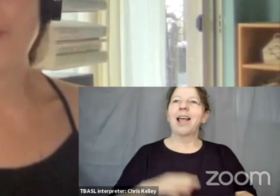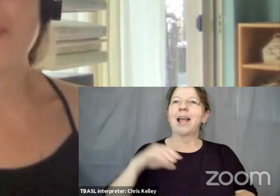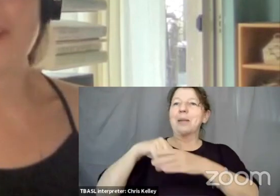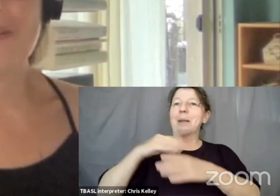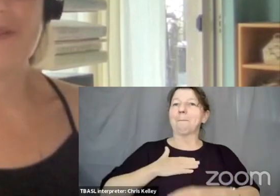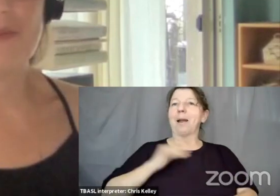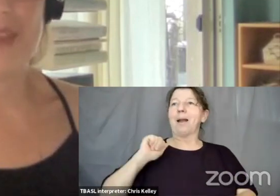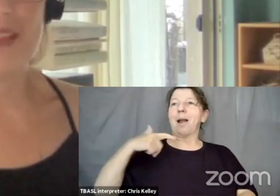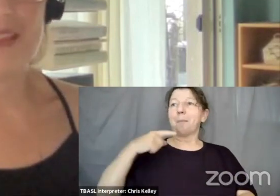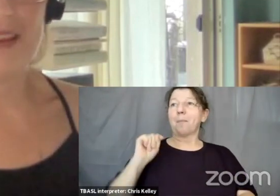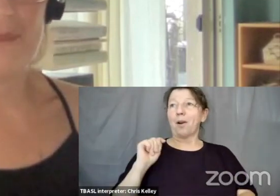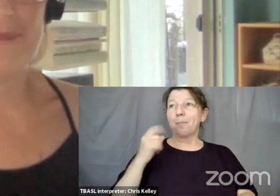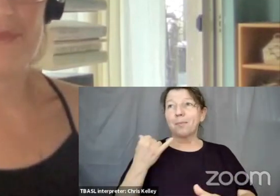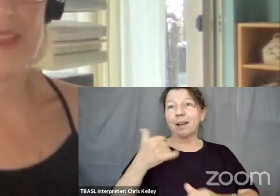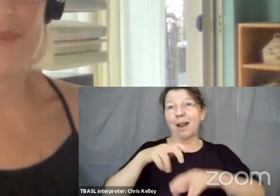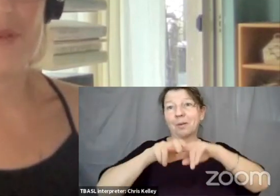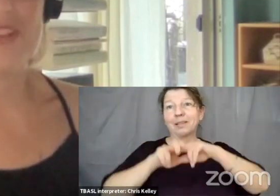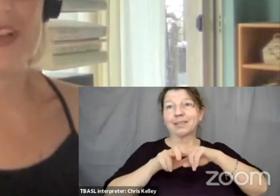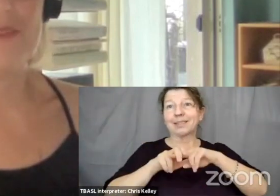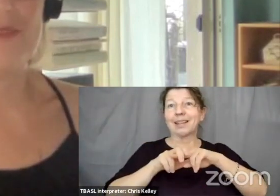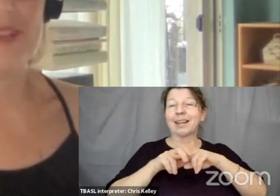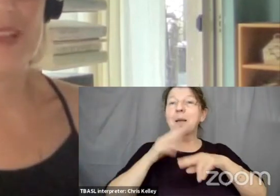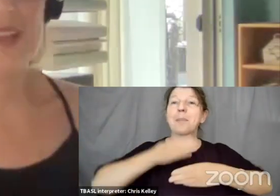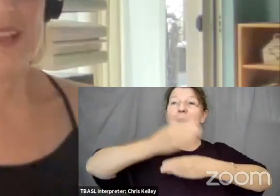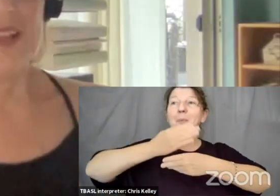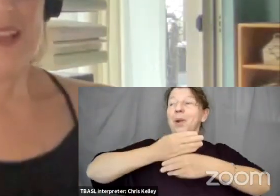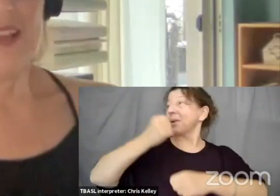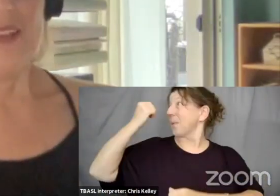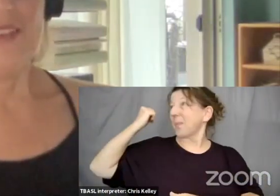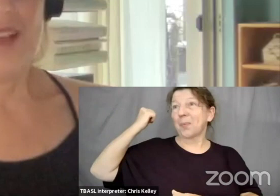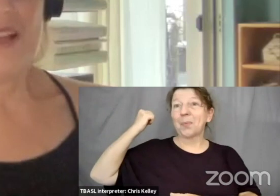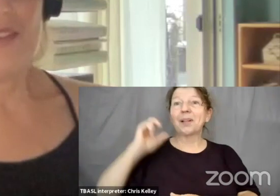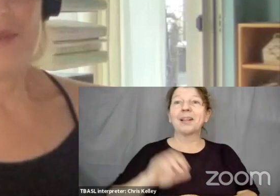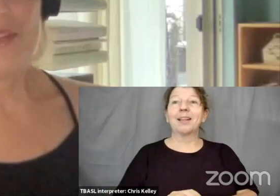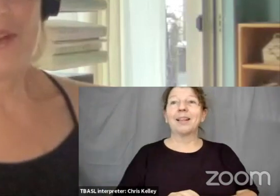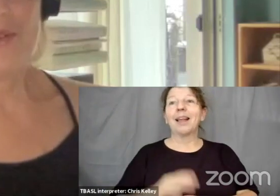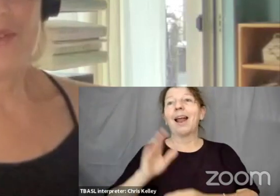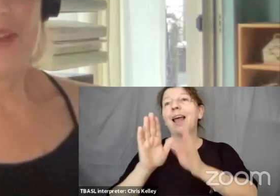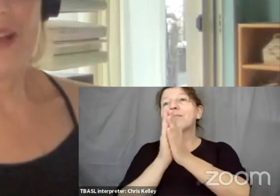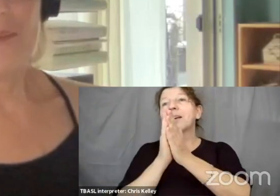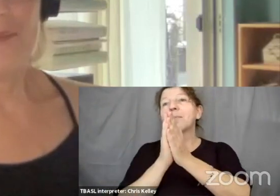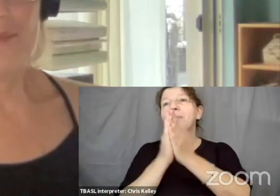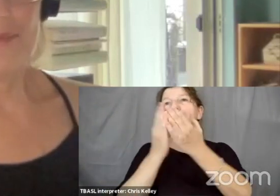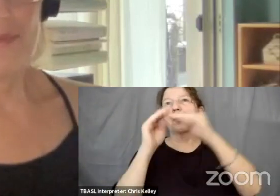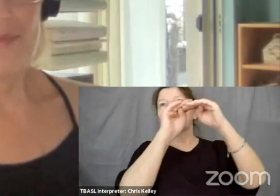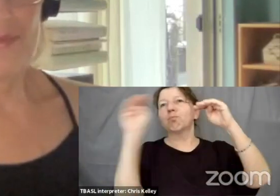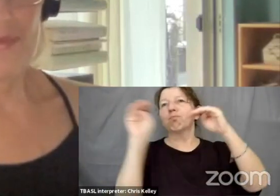against my window with a bookshelf and lots of windows